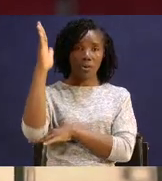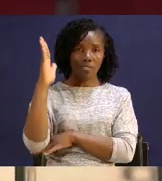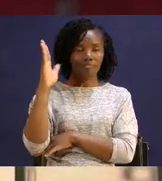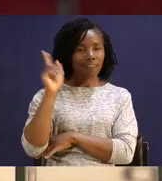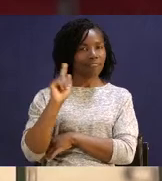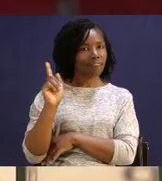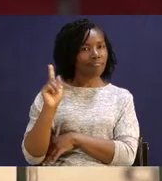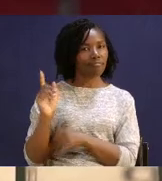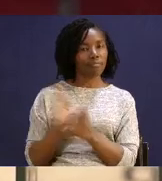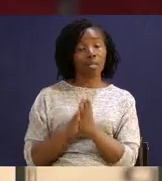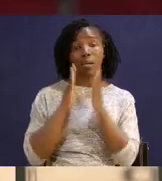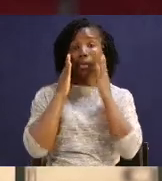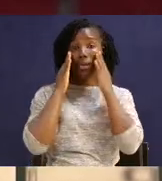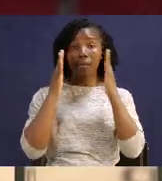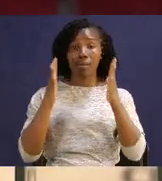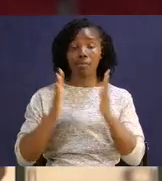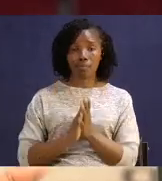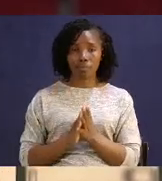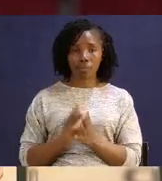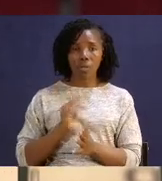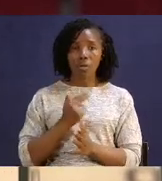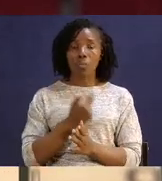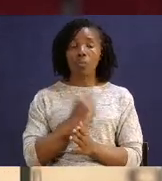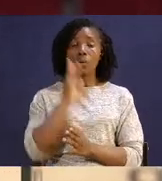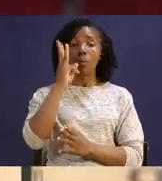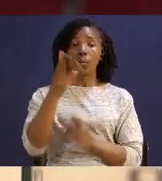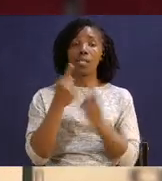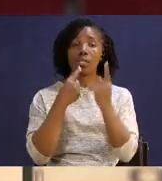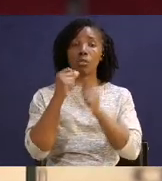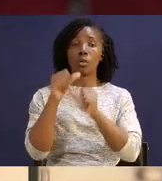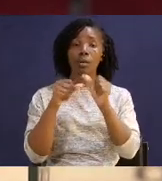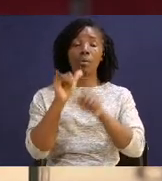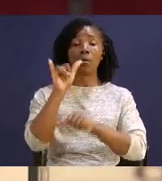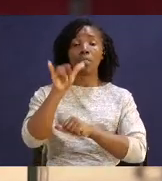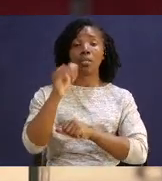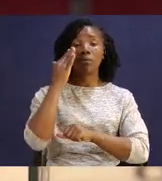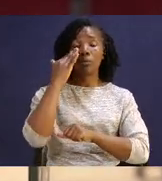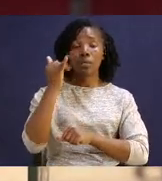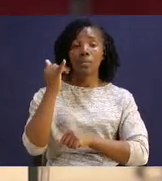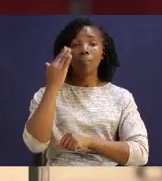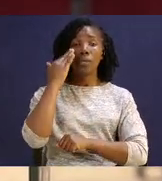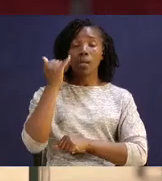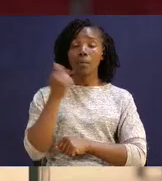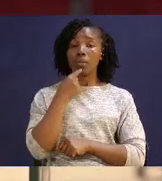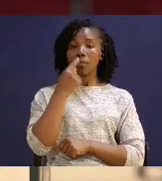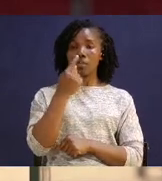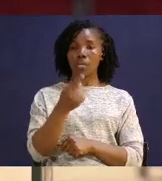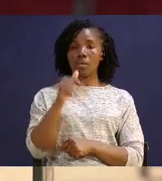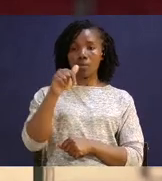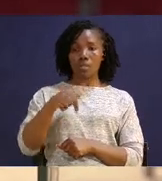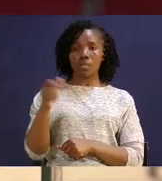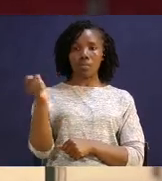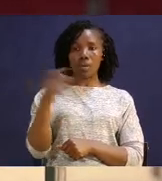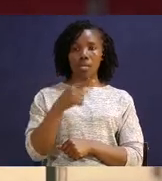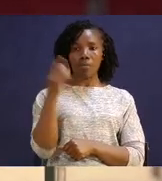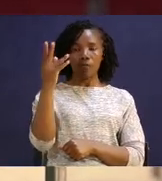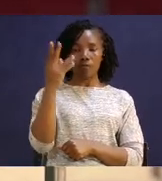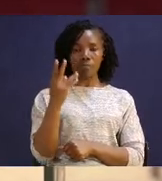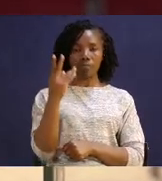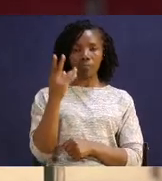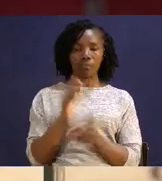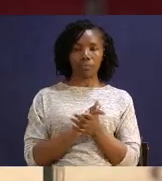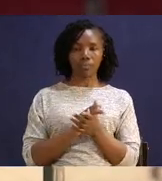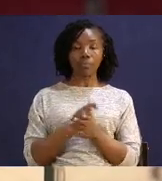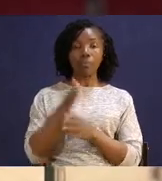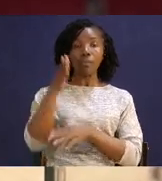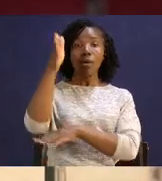Hello? We're going to be talking about this, because I want to tell you this, in this month of April,